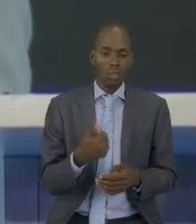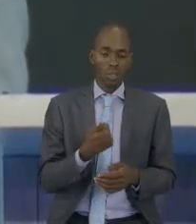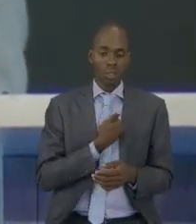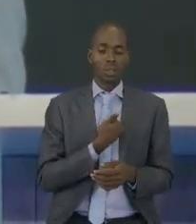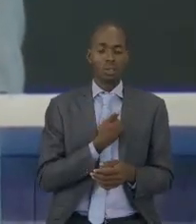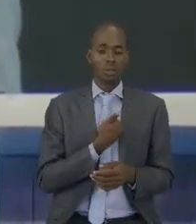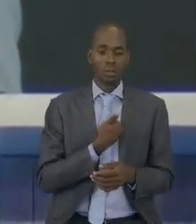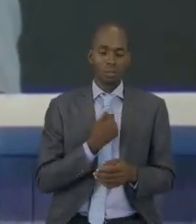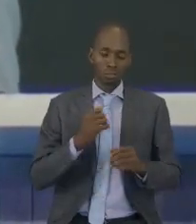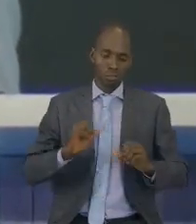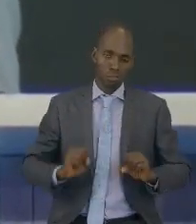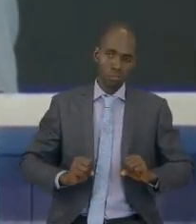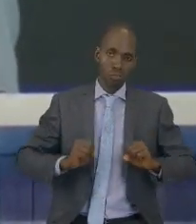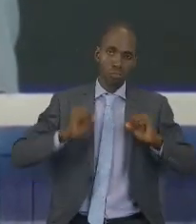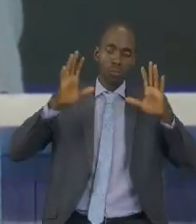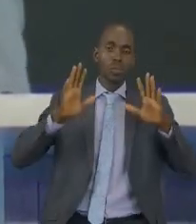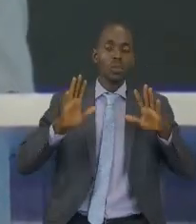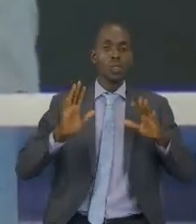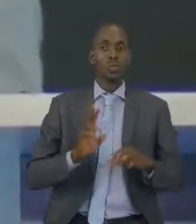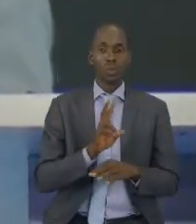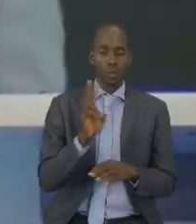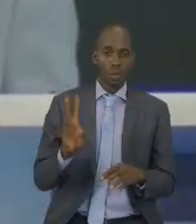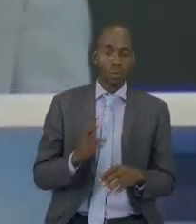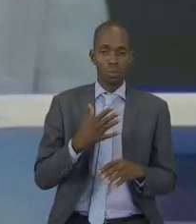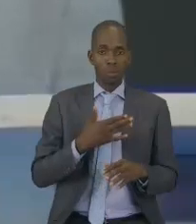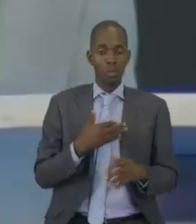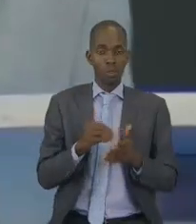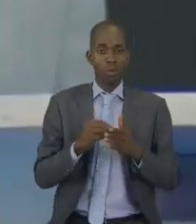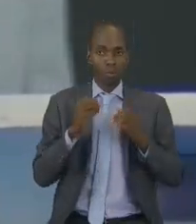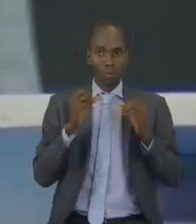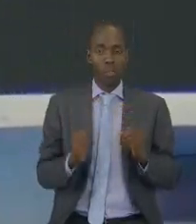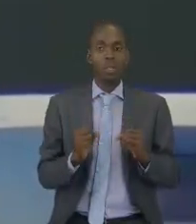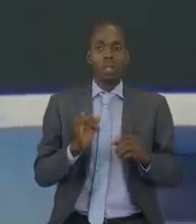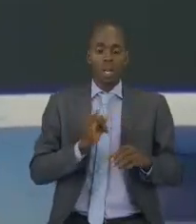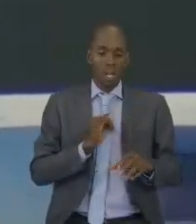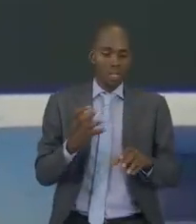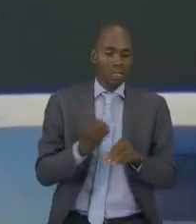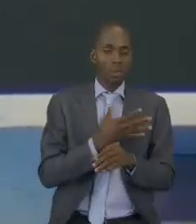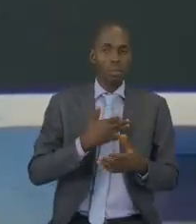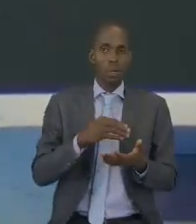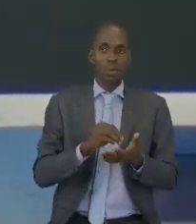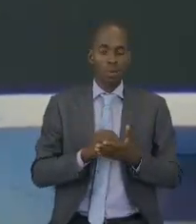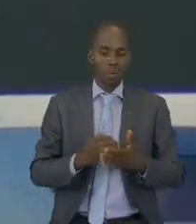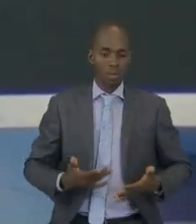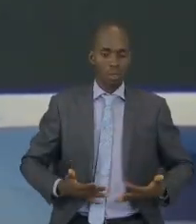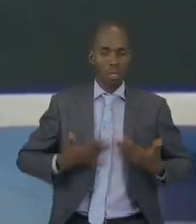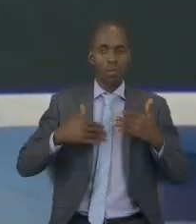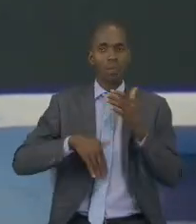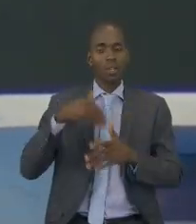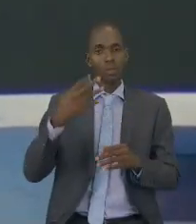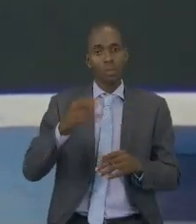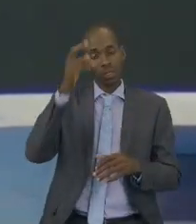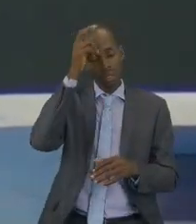voluntarily, you see my volition, I take my life out of the hand of Satan. Belongs to